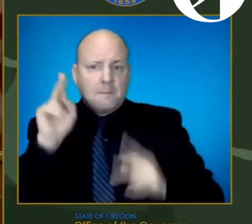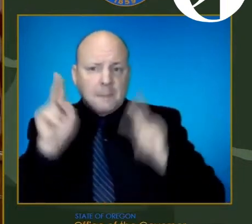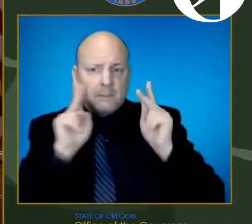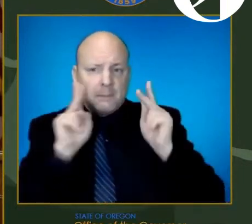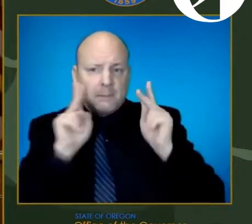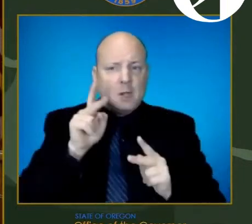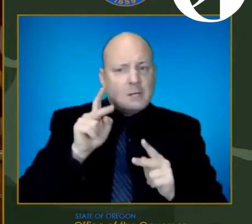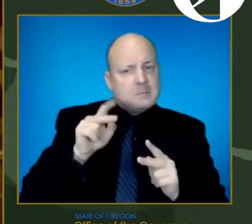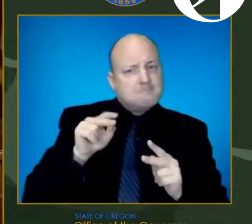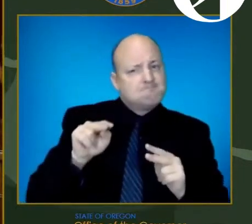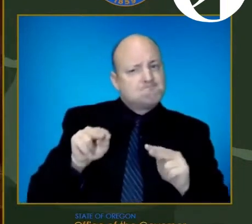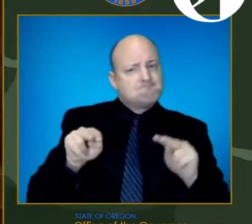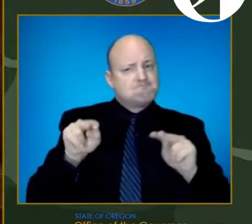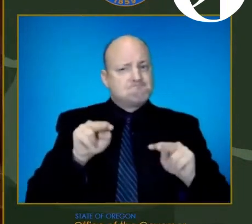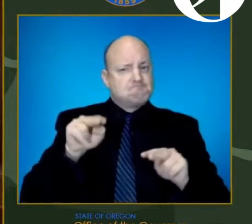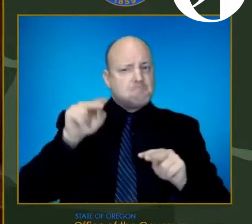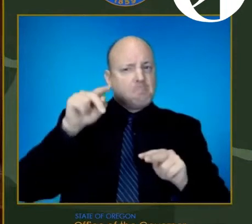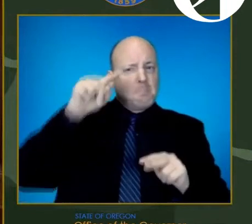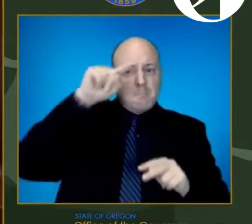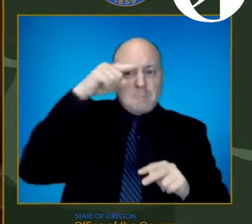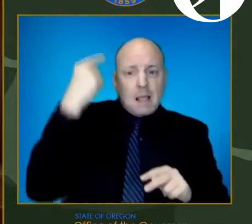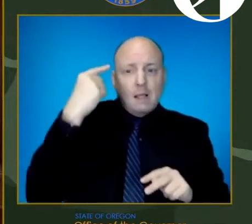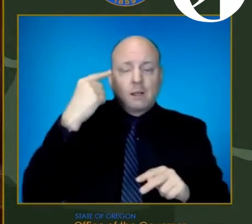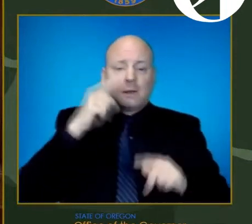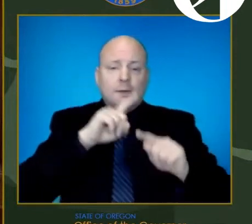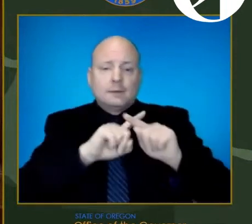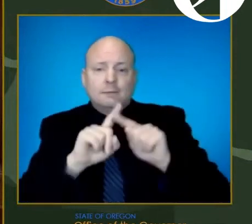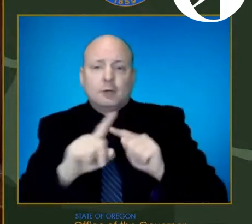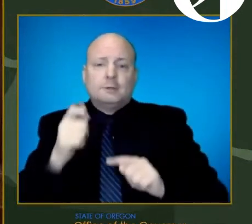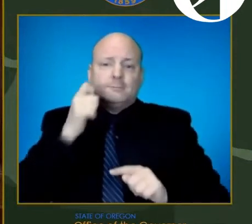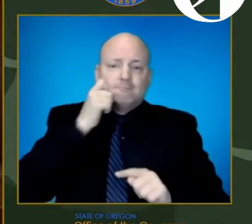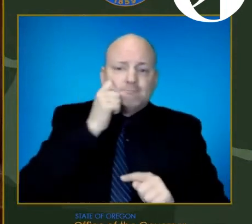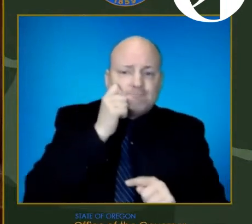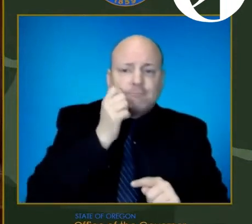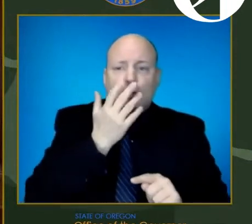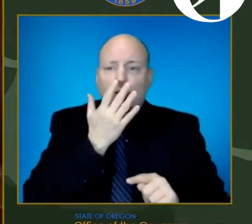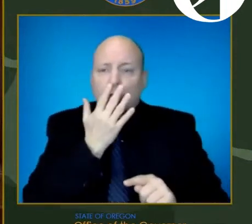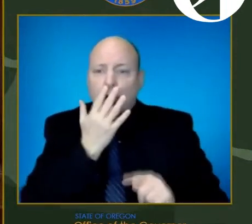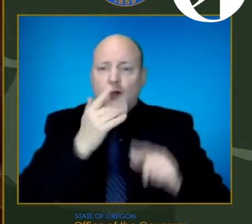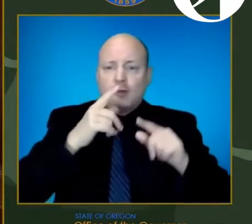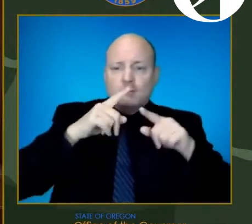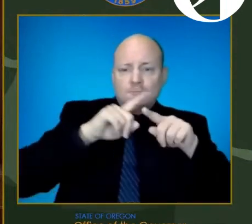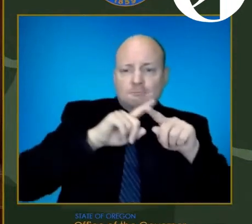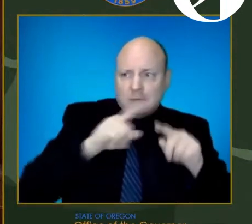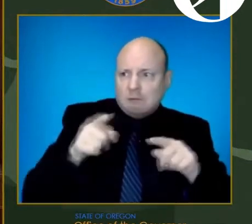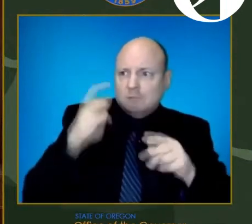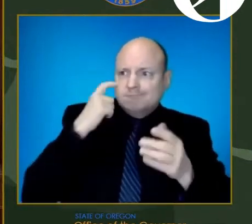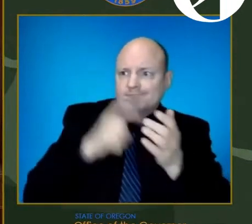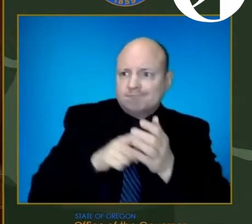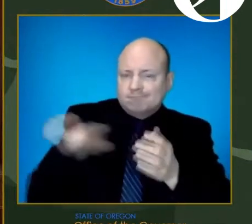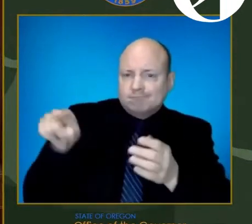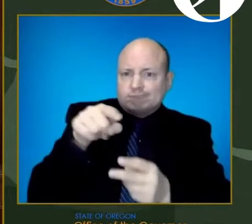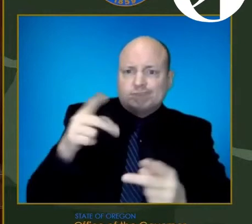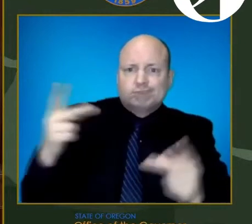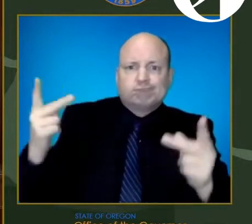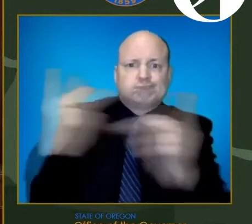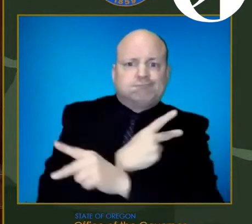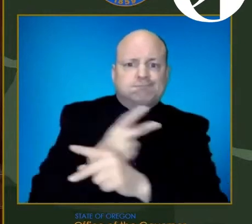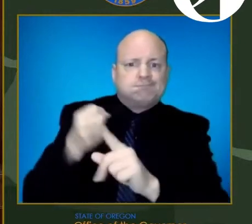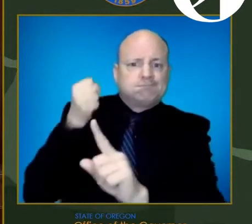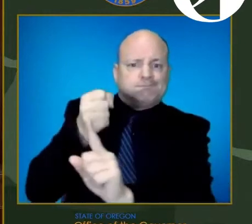from across the country inspired Oregonians to march in our streets with a long